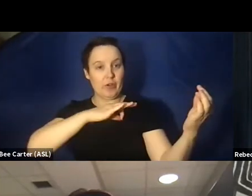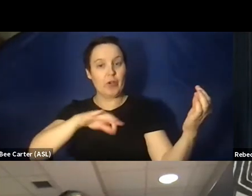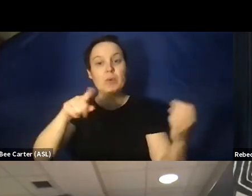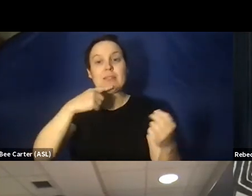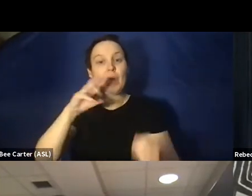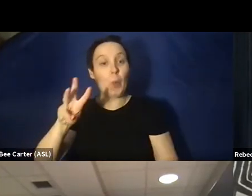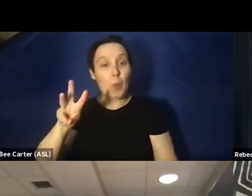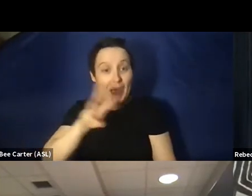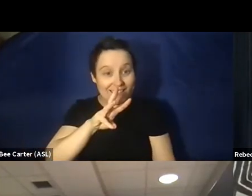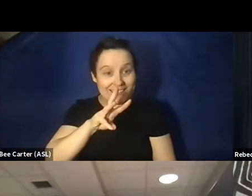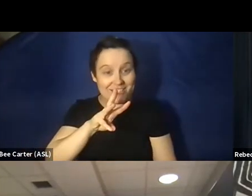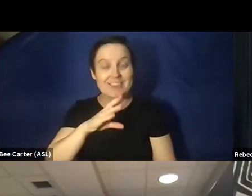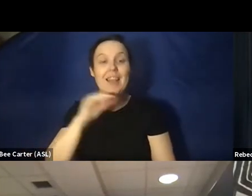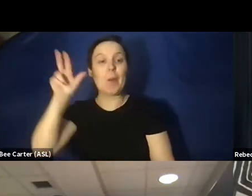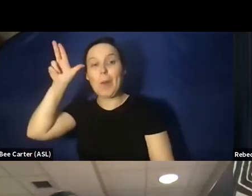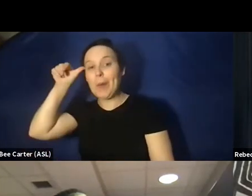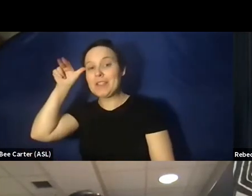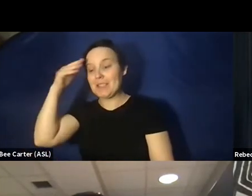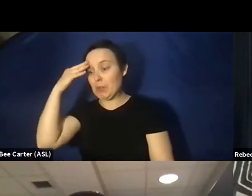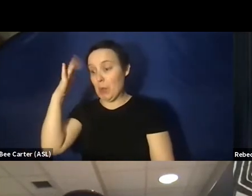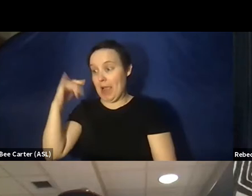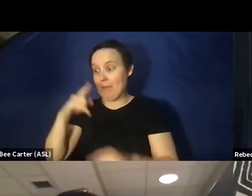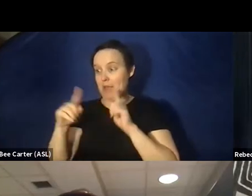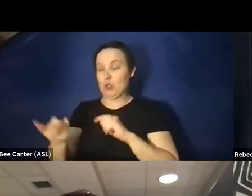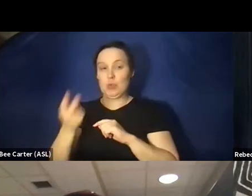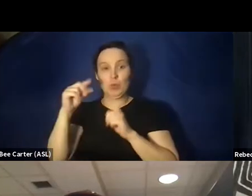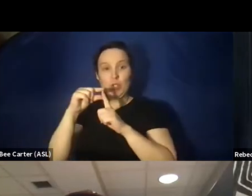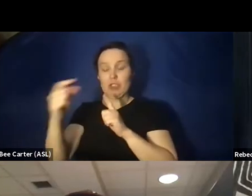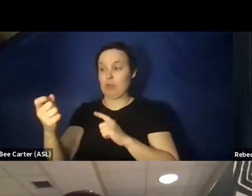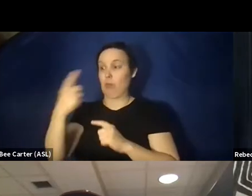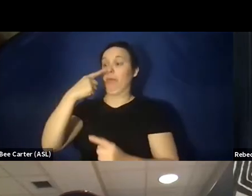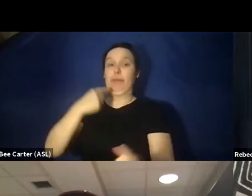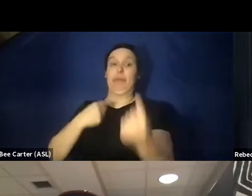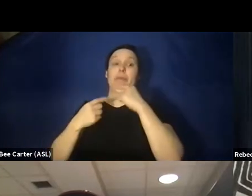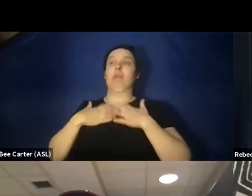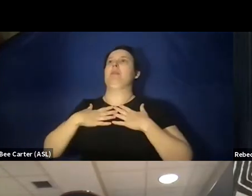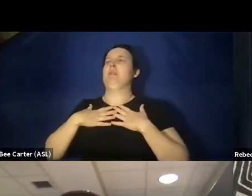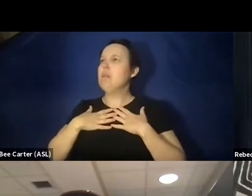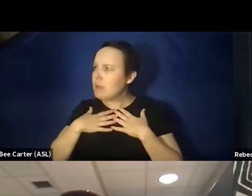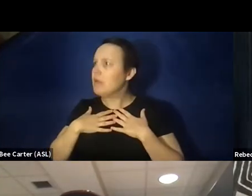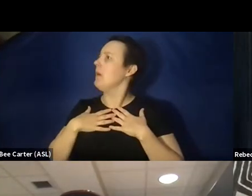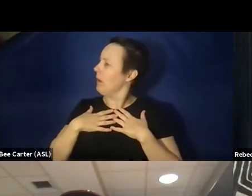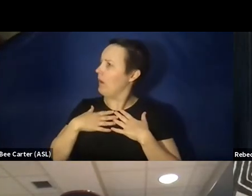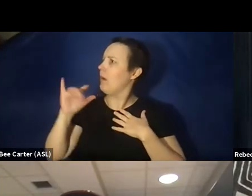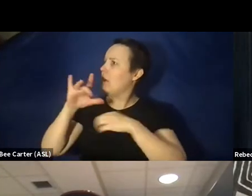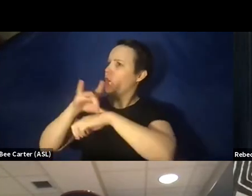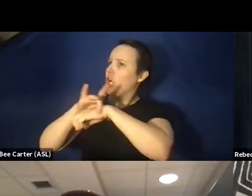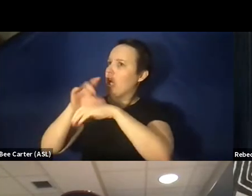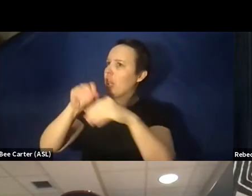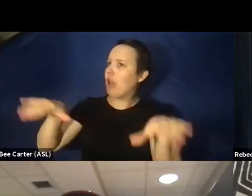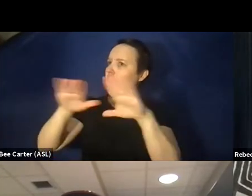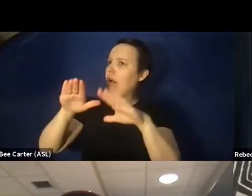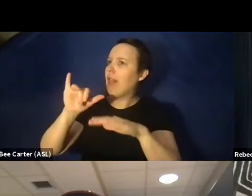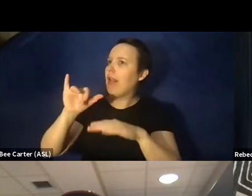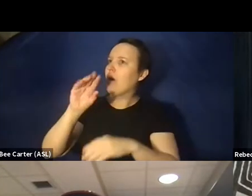horses. Can't answer why, but I can tell you that the landscape was, it was a barbed wire, and not a